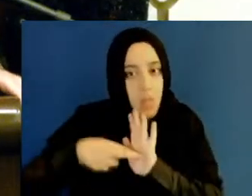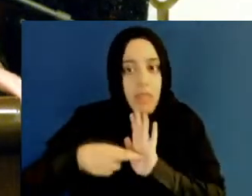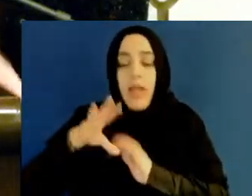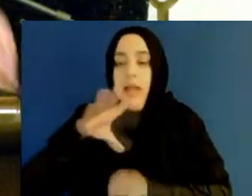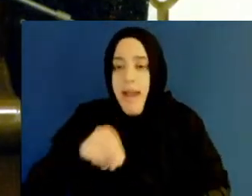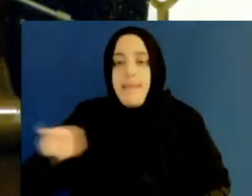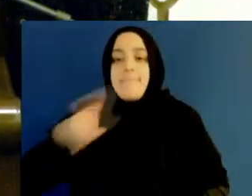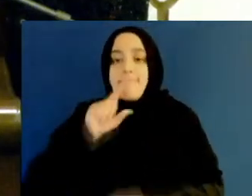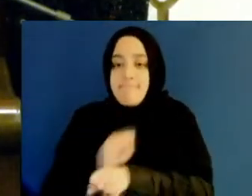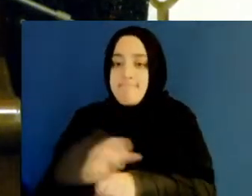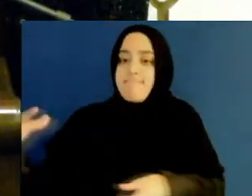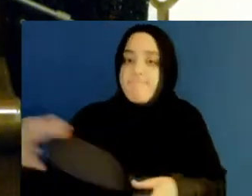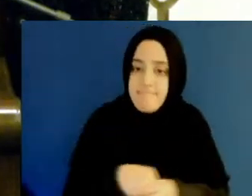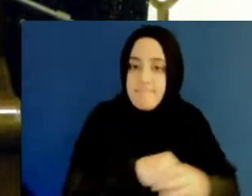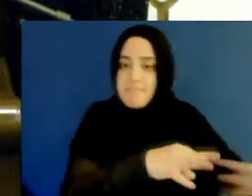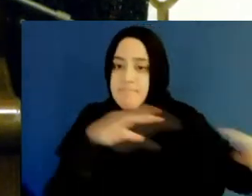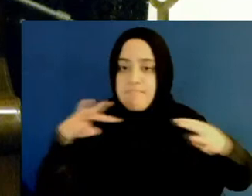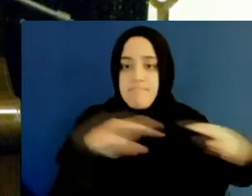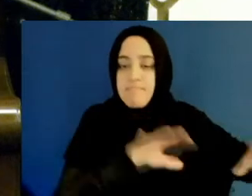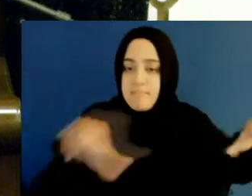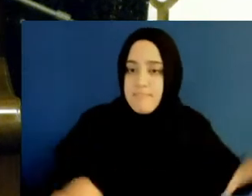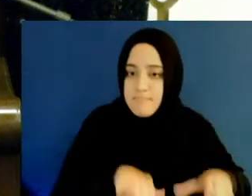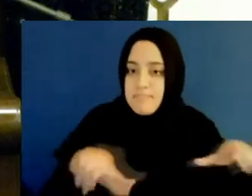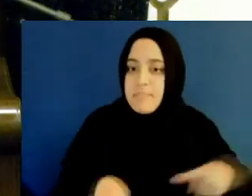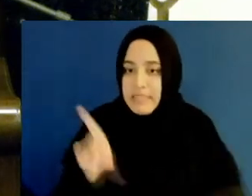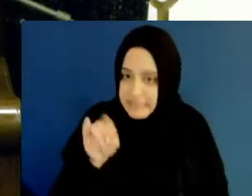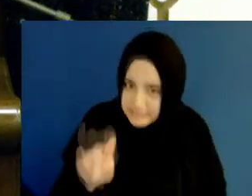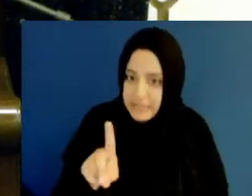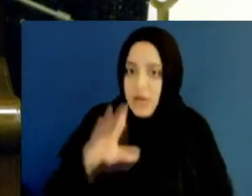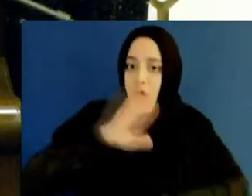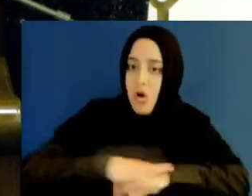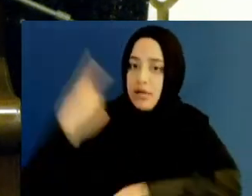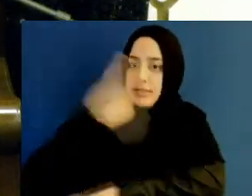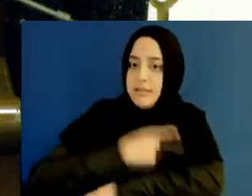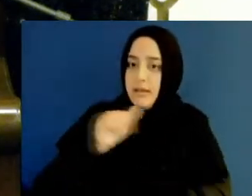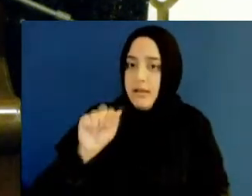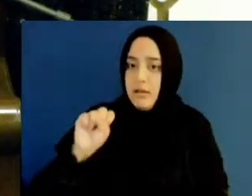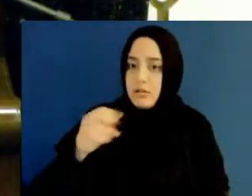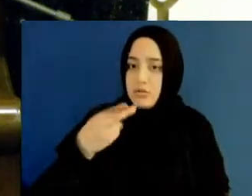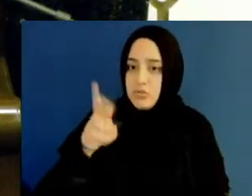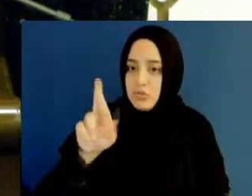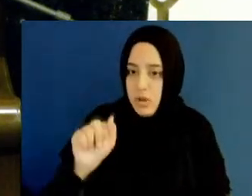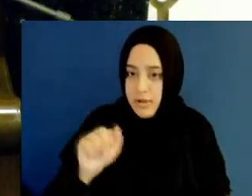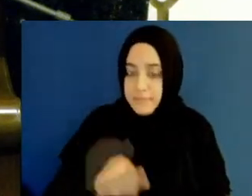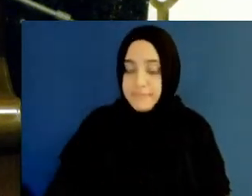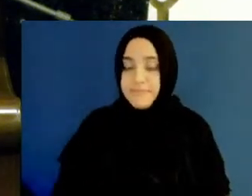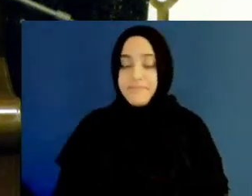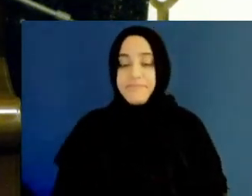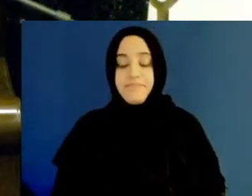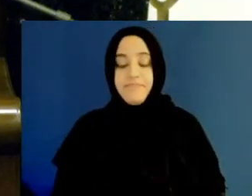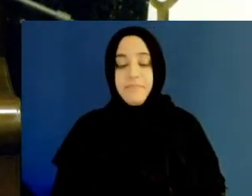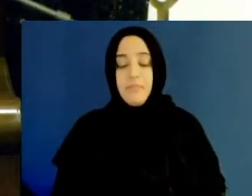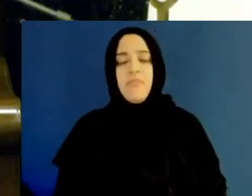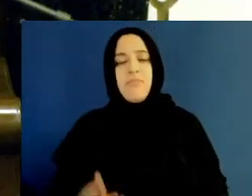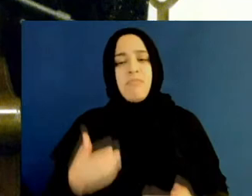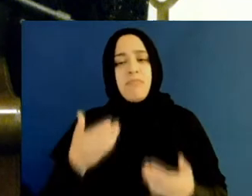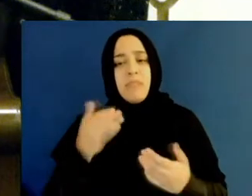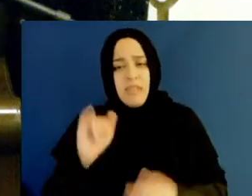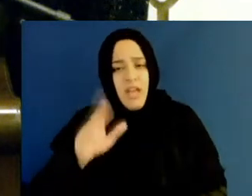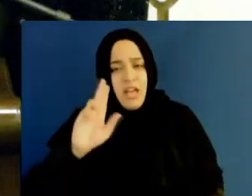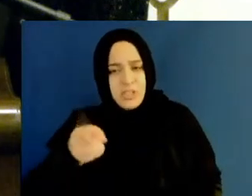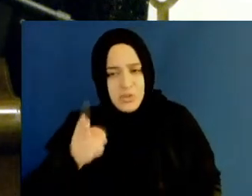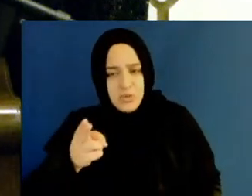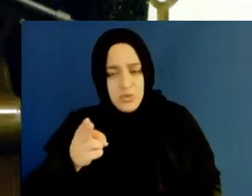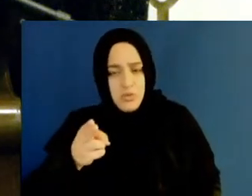Lahidu. Before we come and we warrant this premise with a historical reference, let me mention something for you,